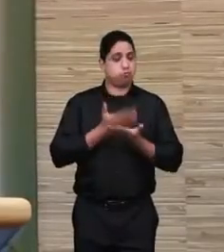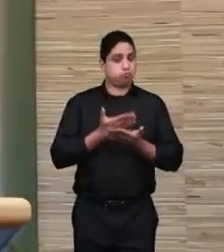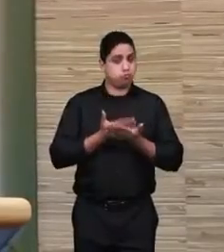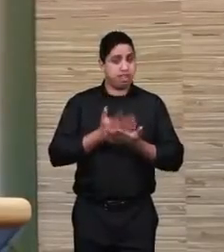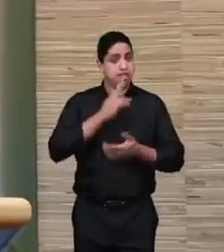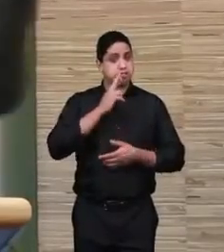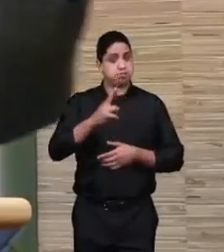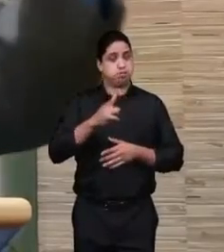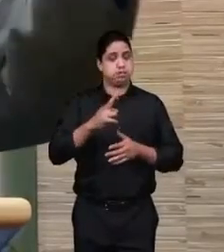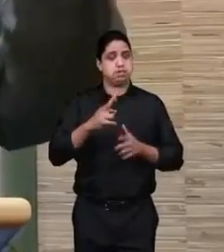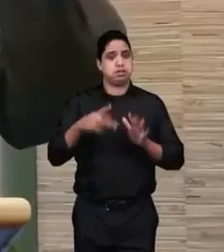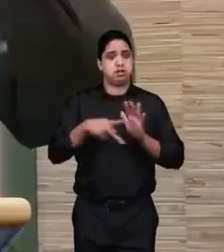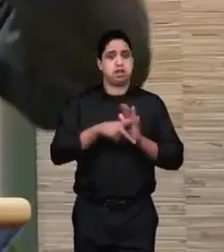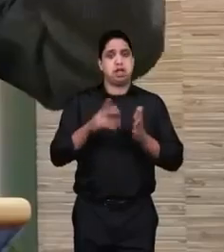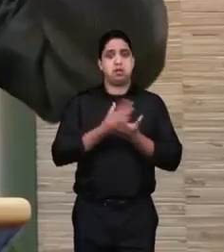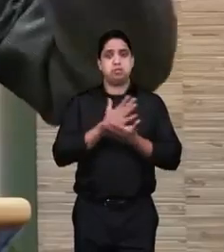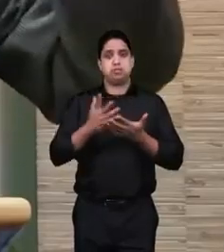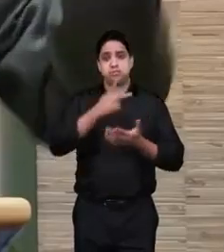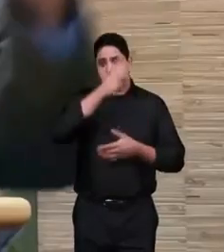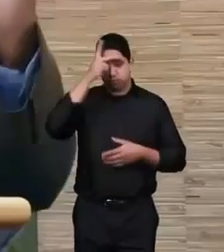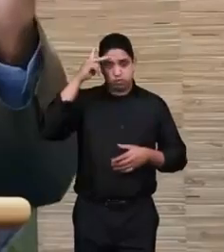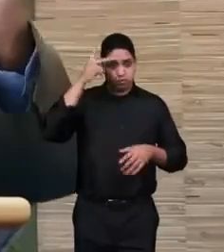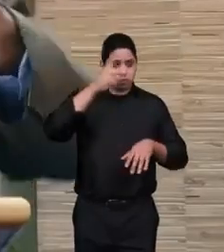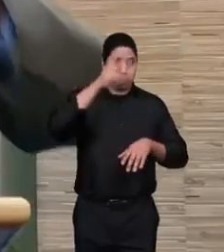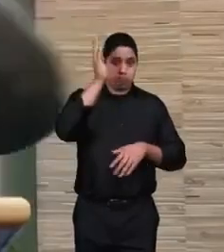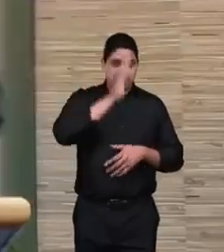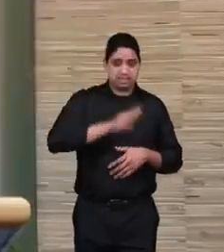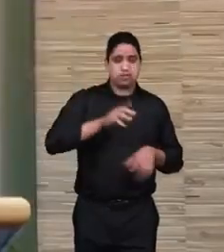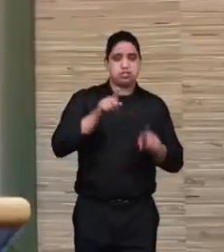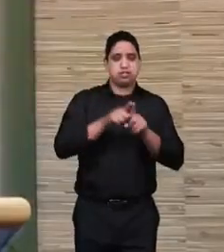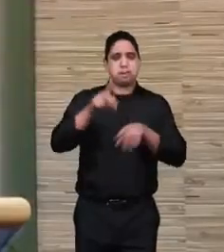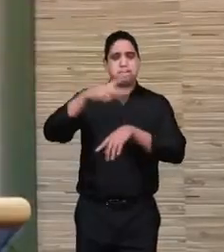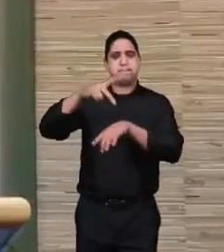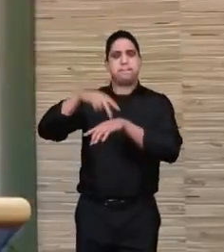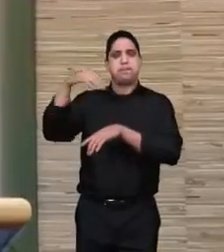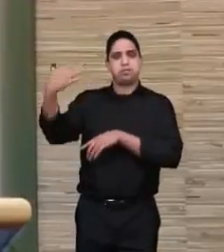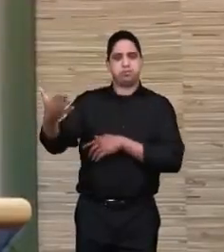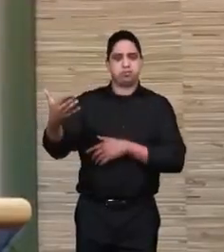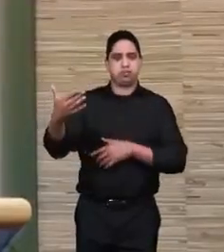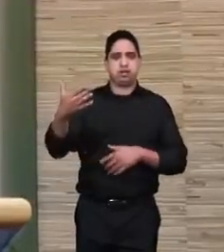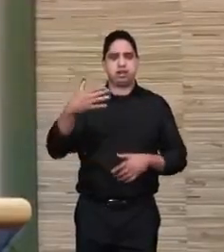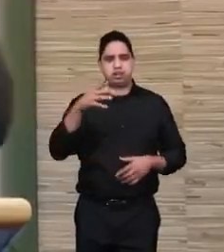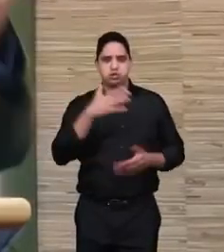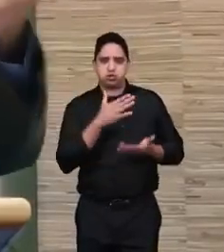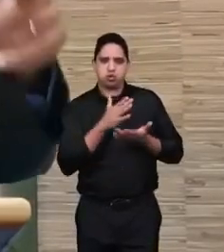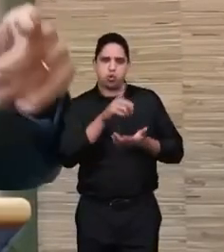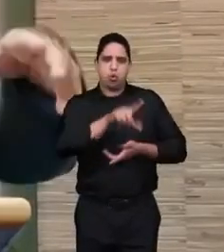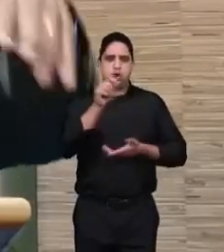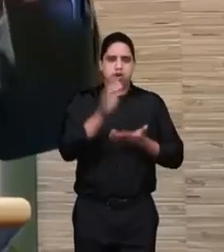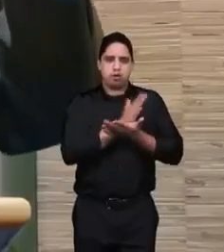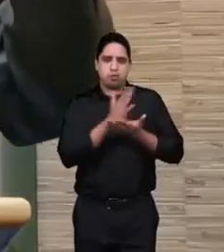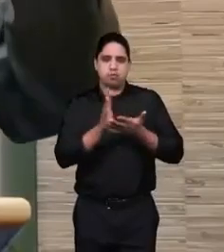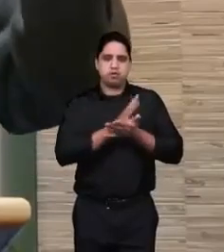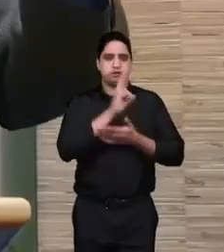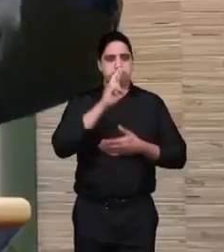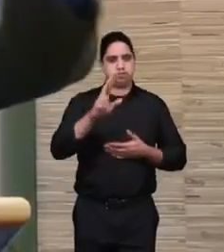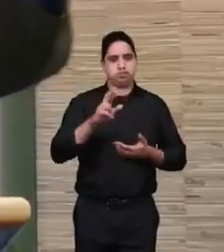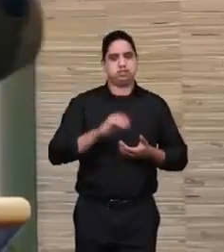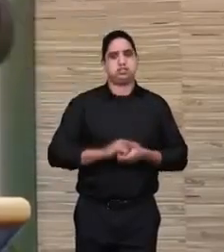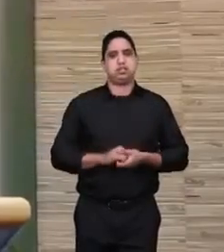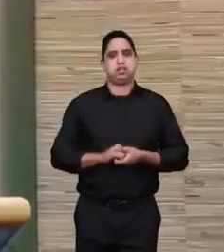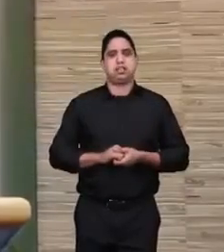study, bringing the answers that brethren from Brazil and the world sent to us. He's going to make a